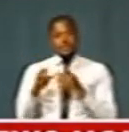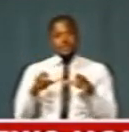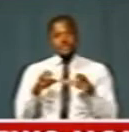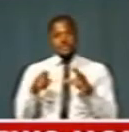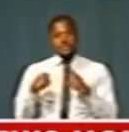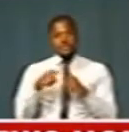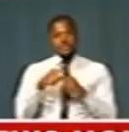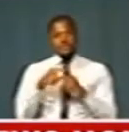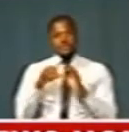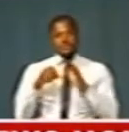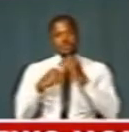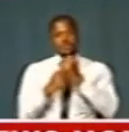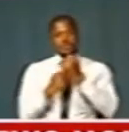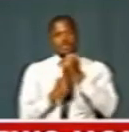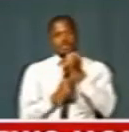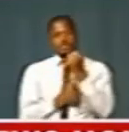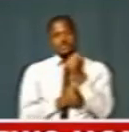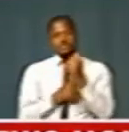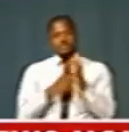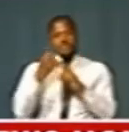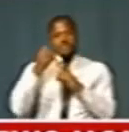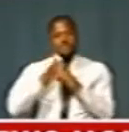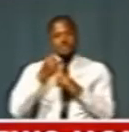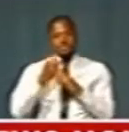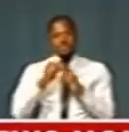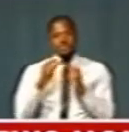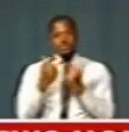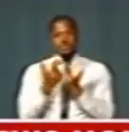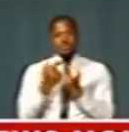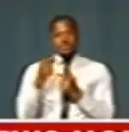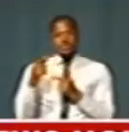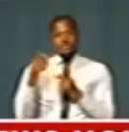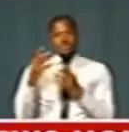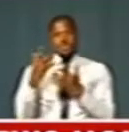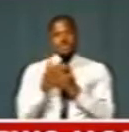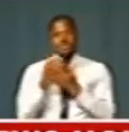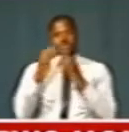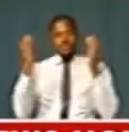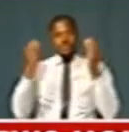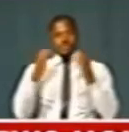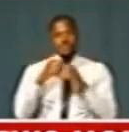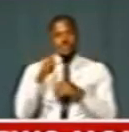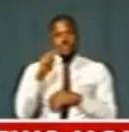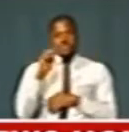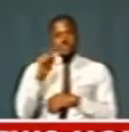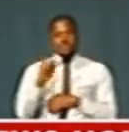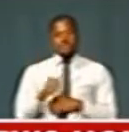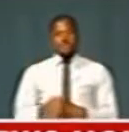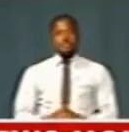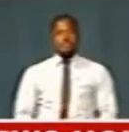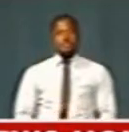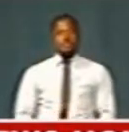Plus Foundation, an advocacy group, at a news conference in Tema.